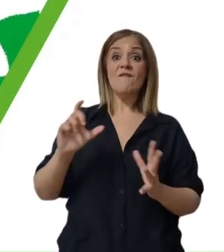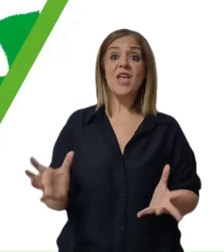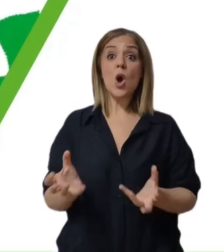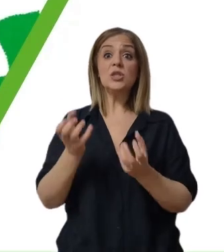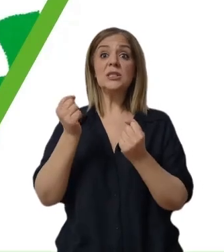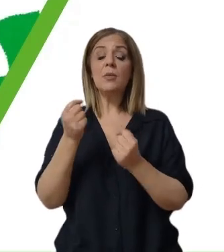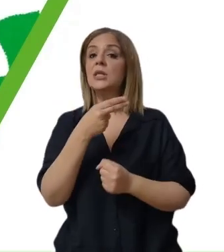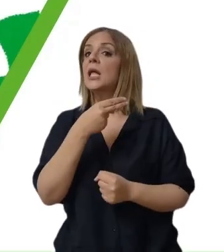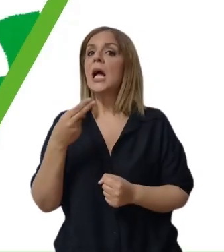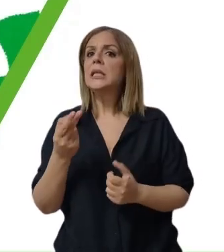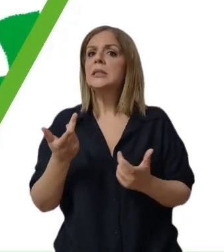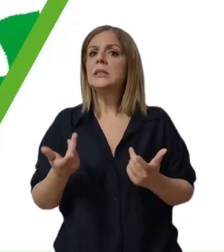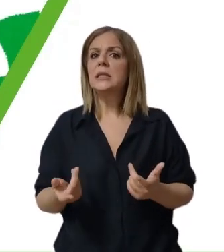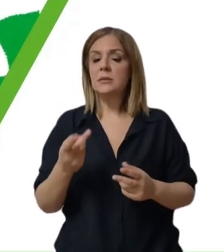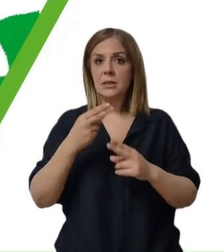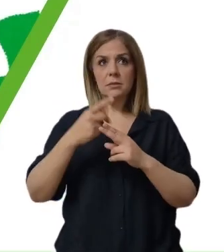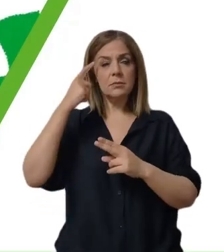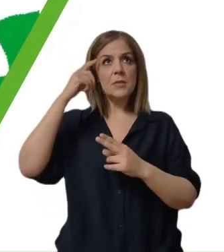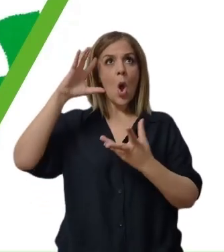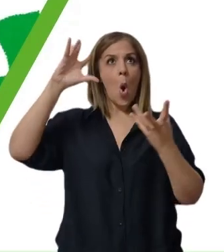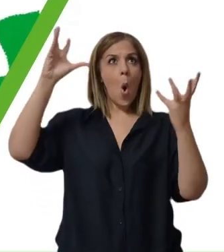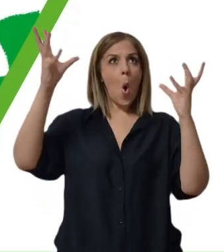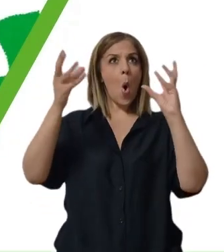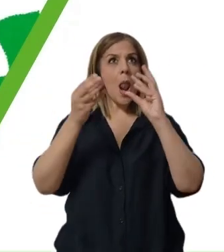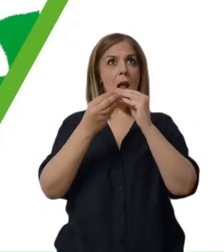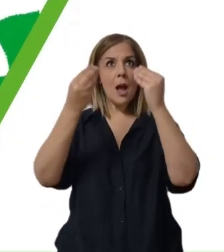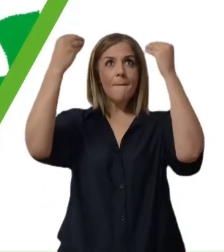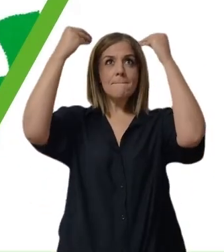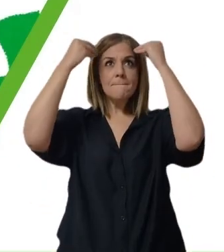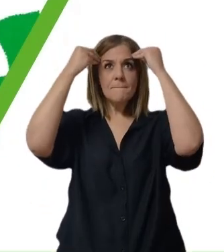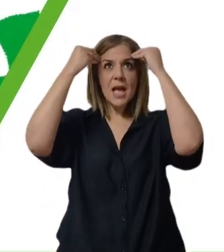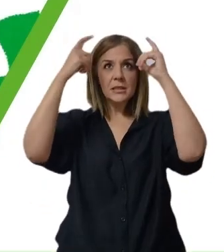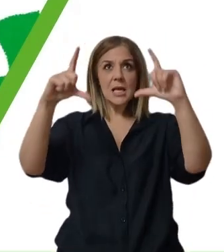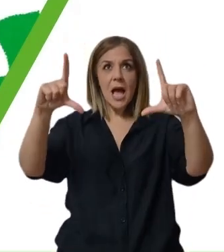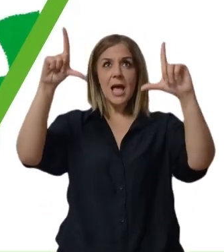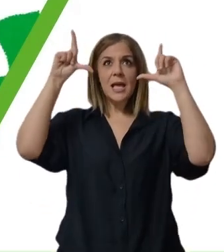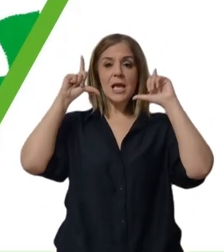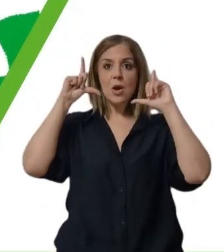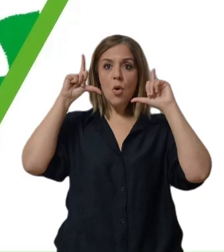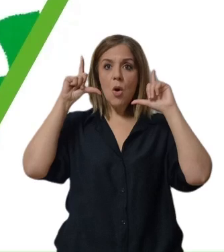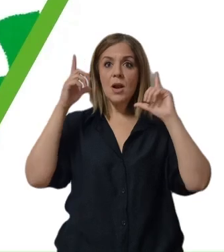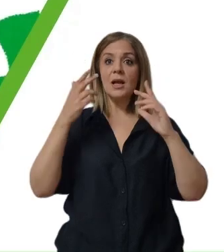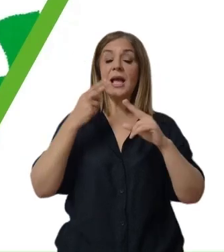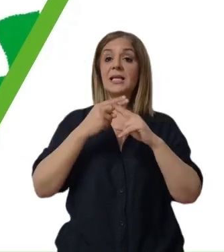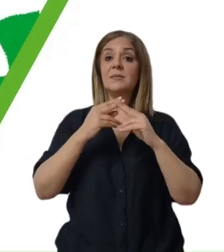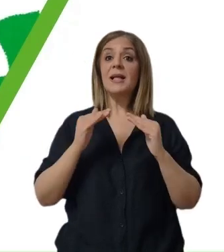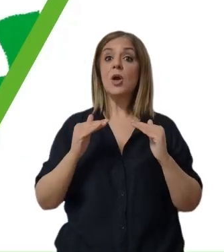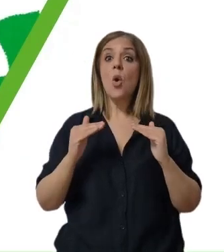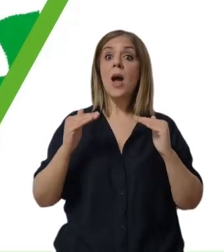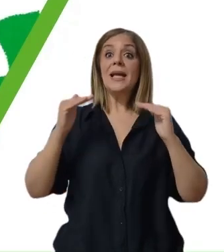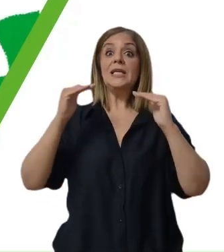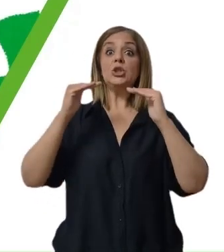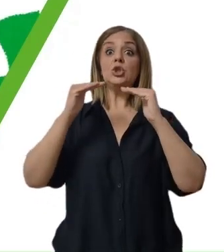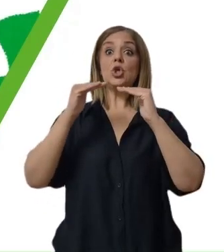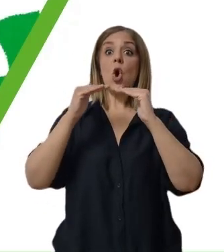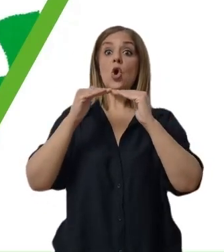that we need to think holistically and balance these three pillars that we mentioned before: